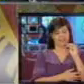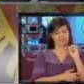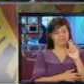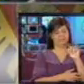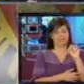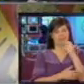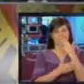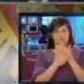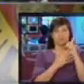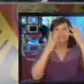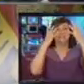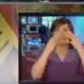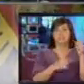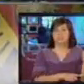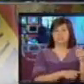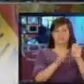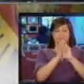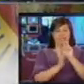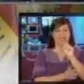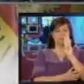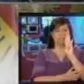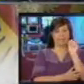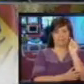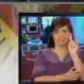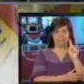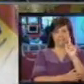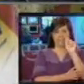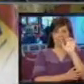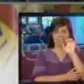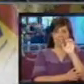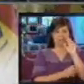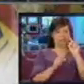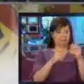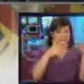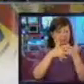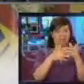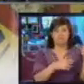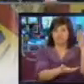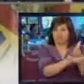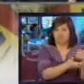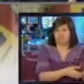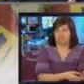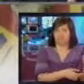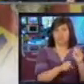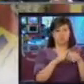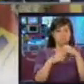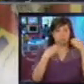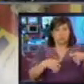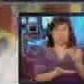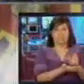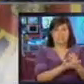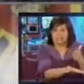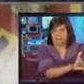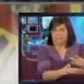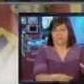of the accusations that have been thrown, like the NBN ZTE deal. There's no way you can jail anybody for that. She stopped it. Mm-hmm. So there was no loss of money. Mm-hmm.